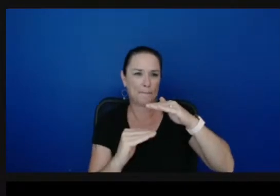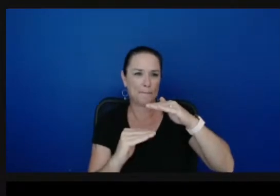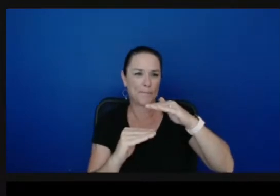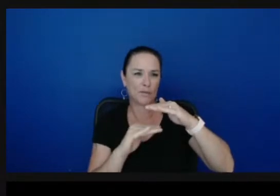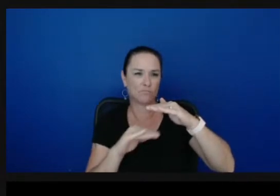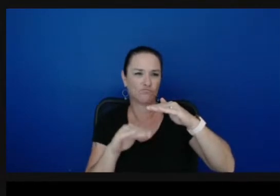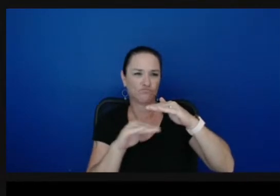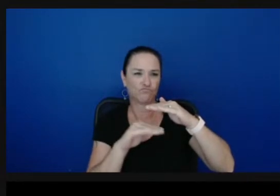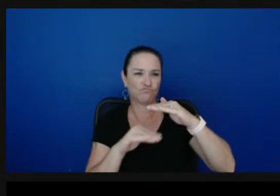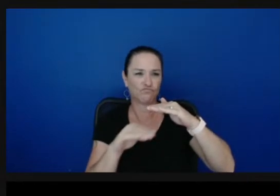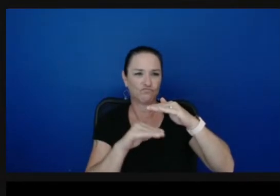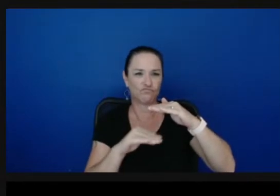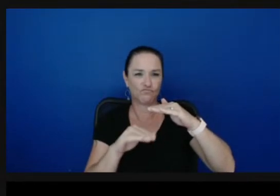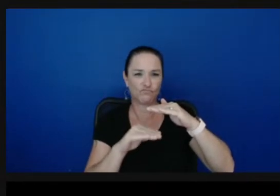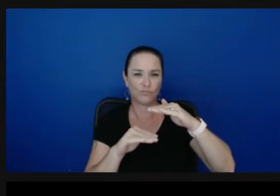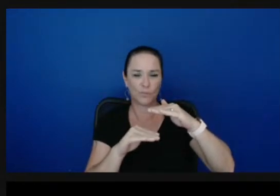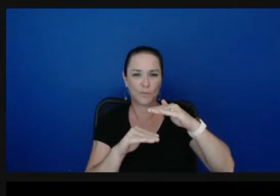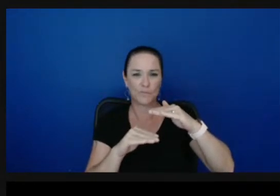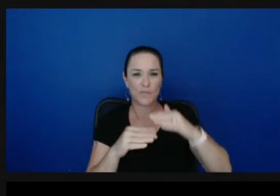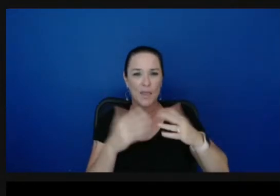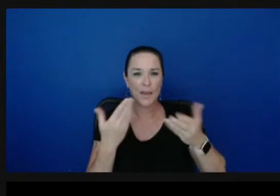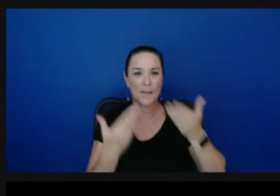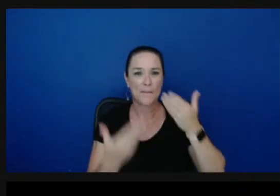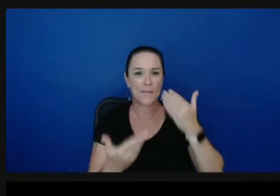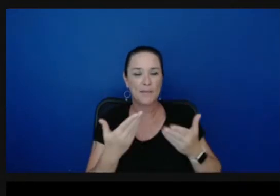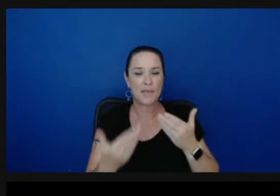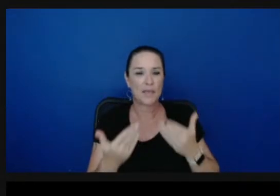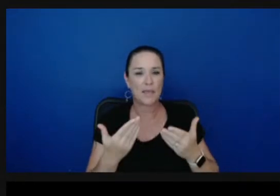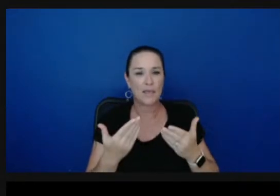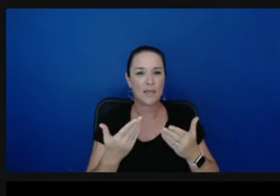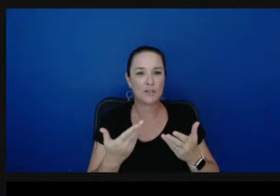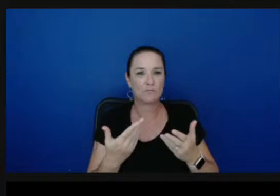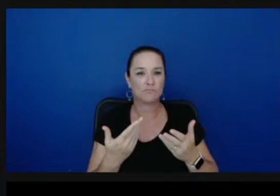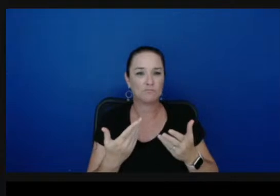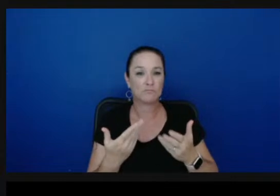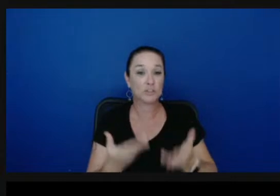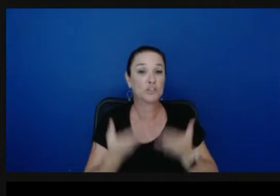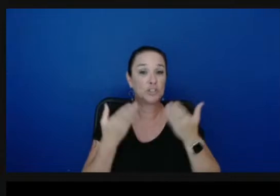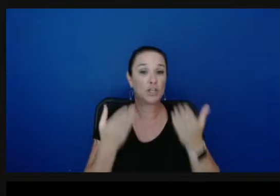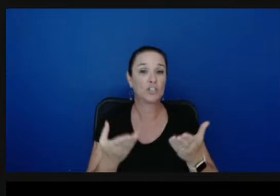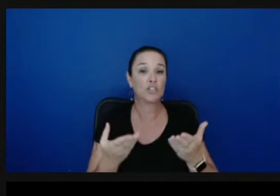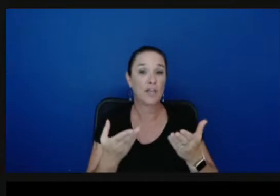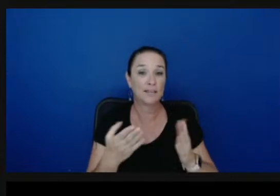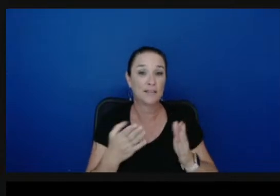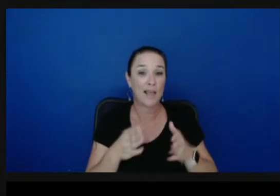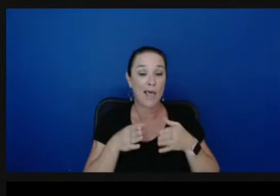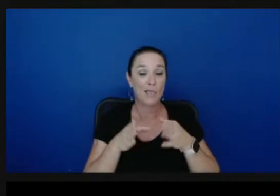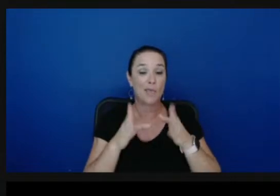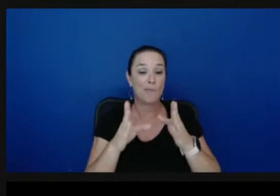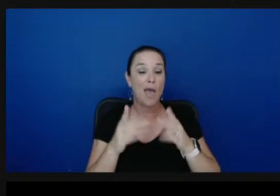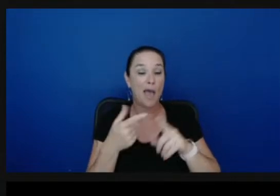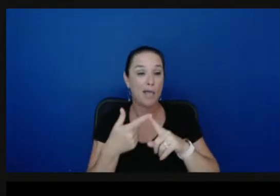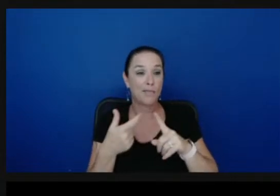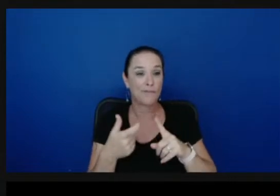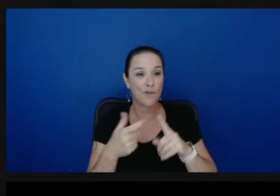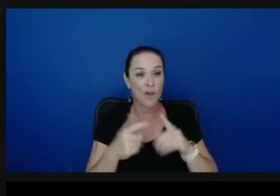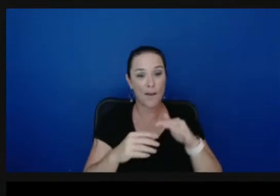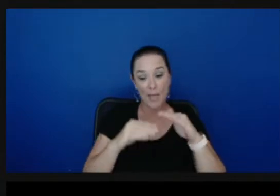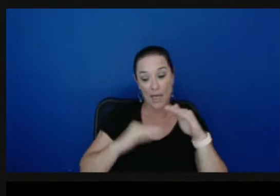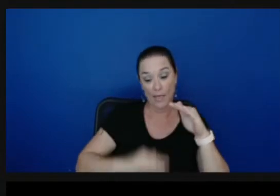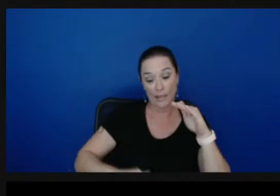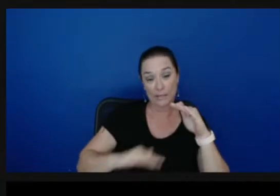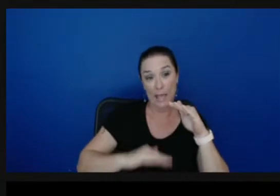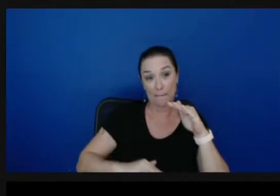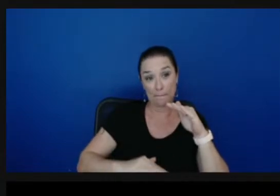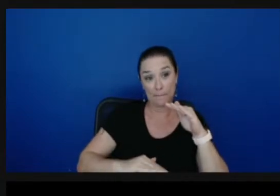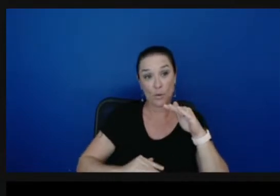ones, that maybe suggest that path from the deeper zone to the shallower zones. It has been flaring up recently